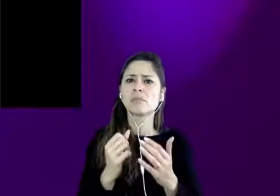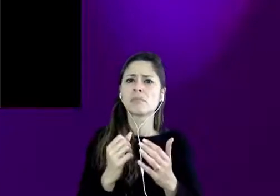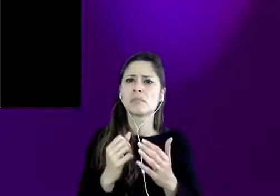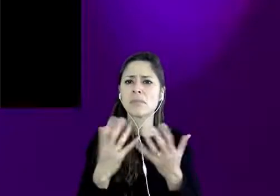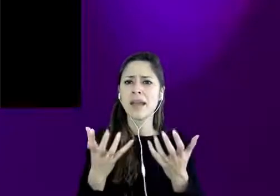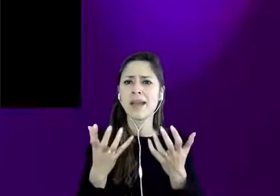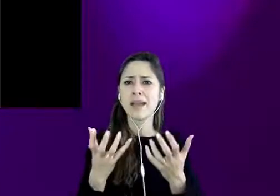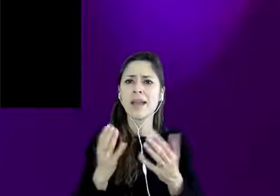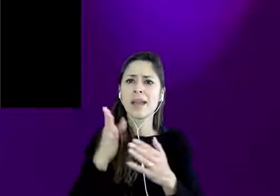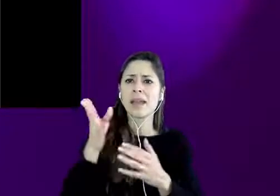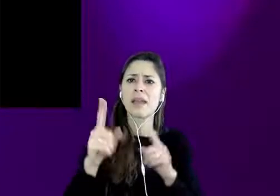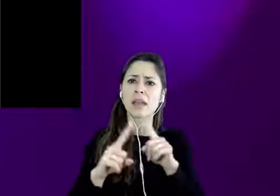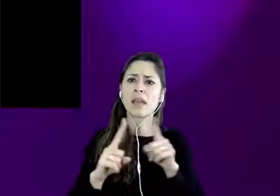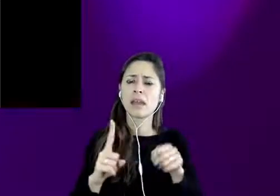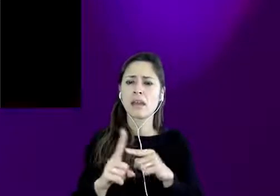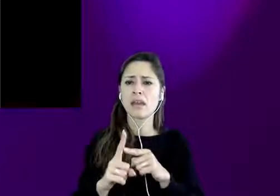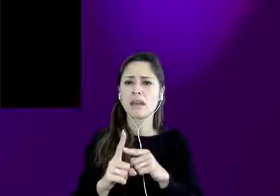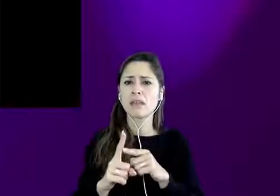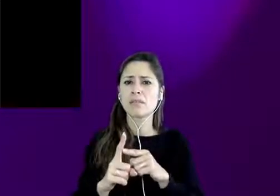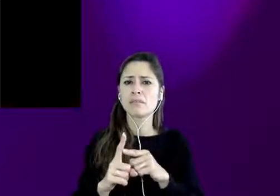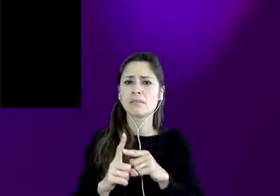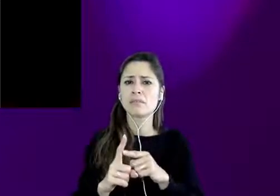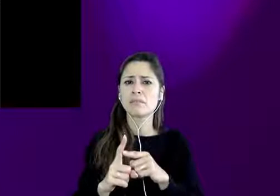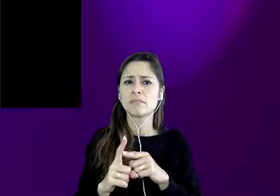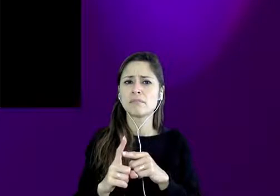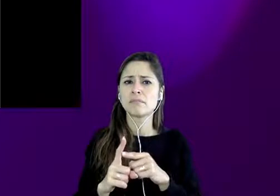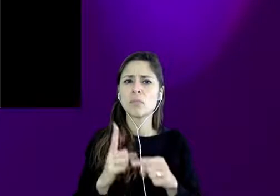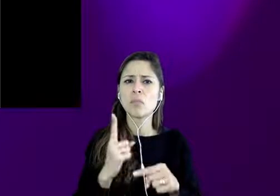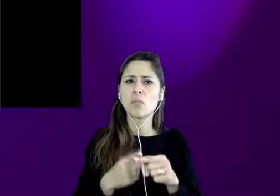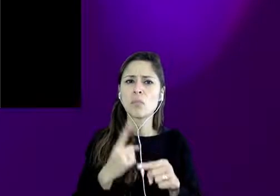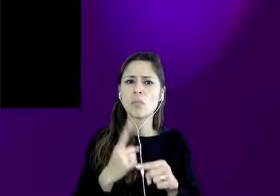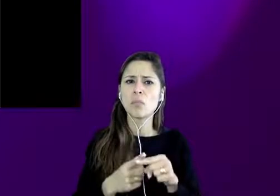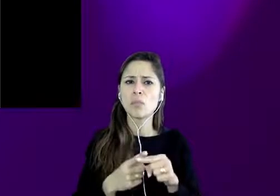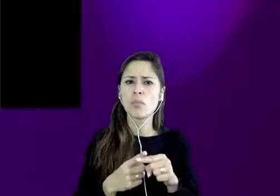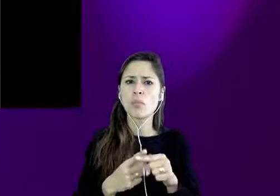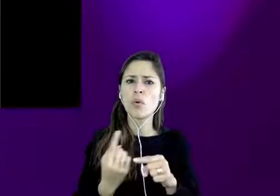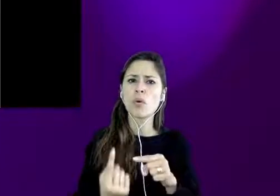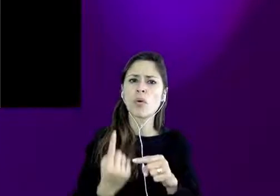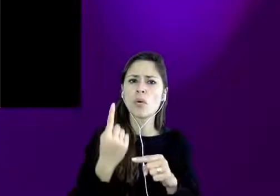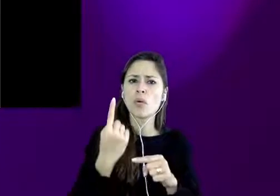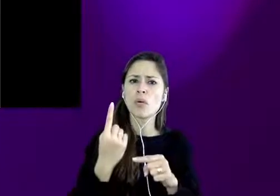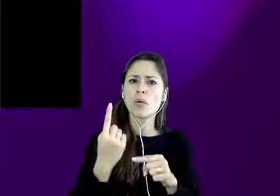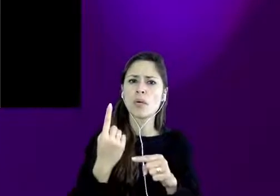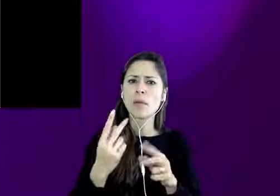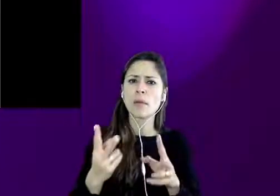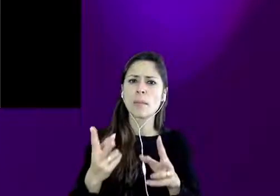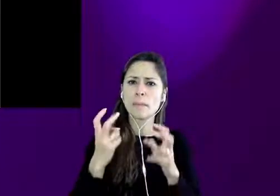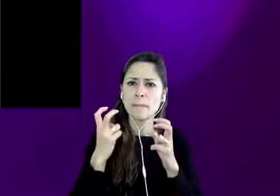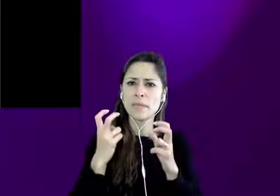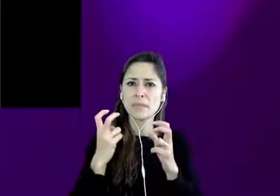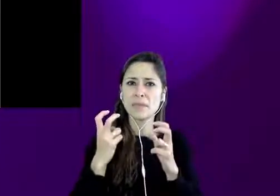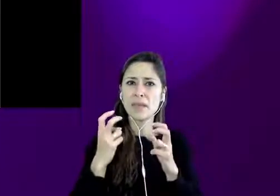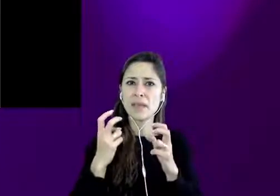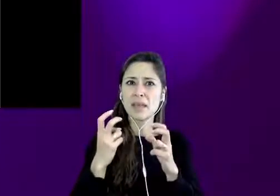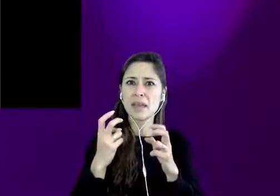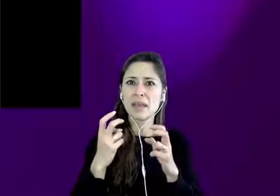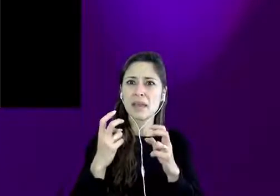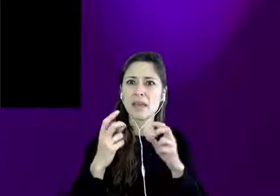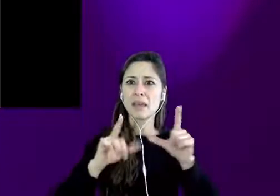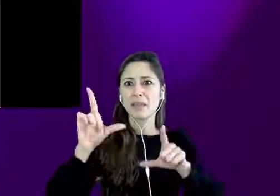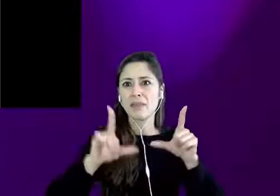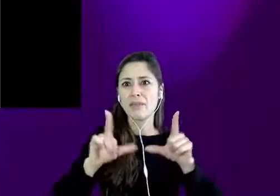persistent misperception, and the media does not help either, because on the first page of this magazine, you